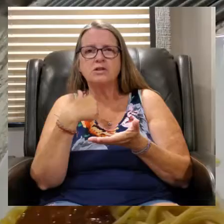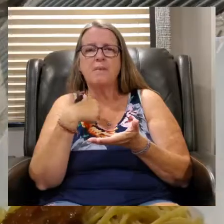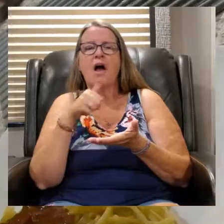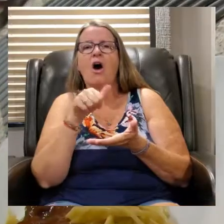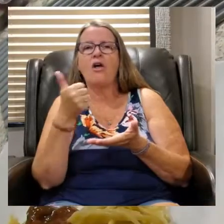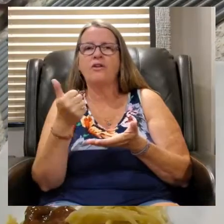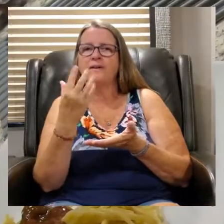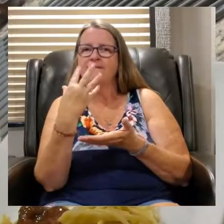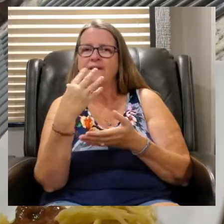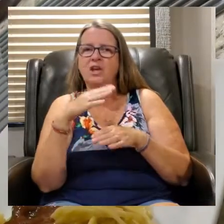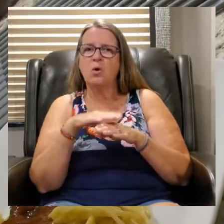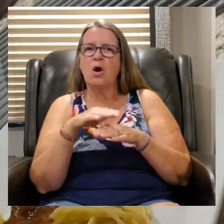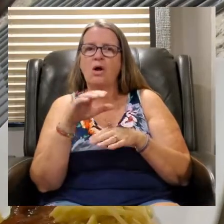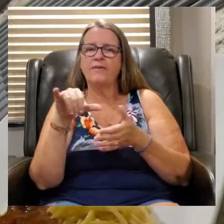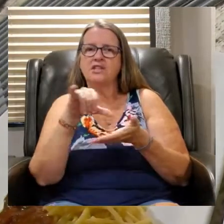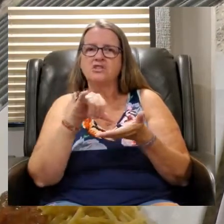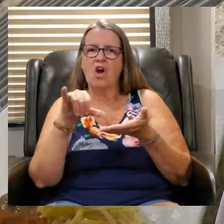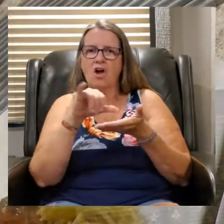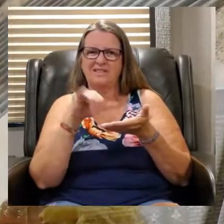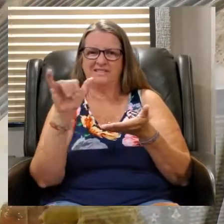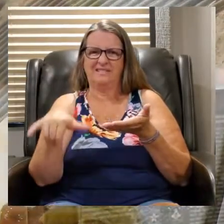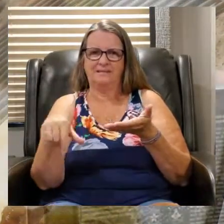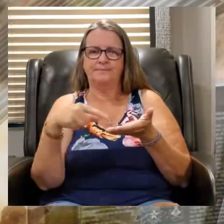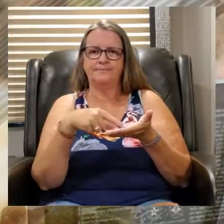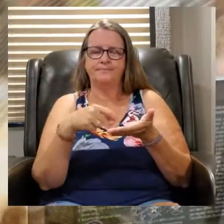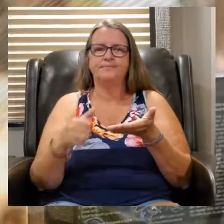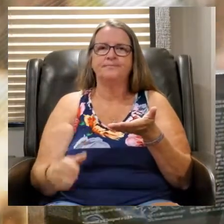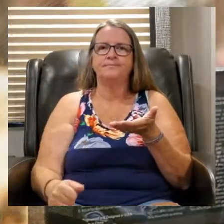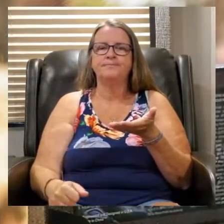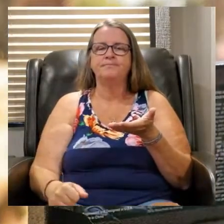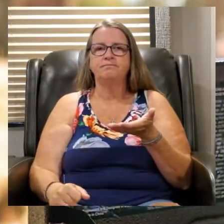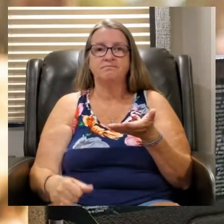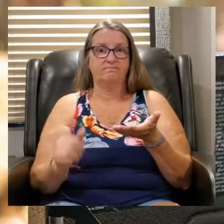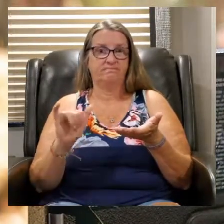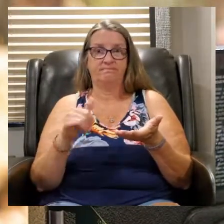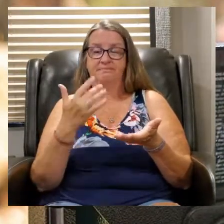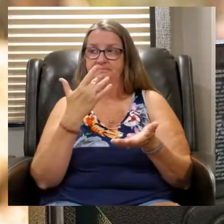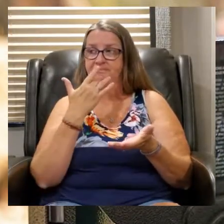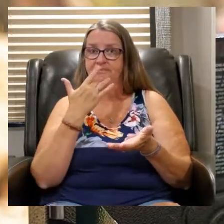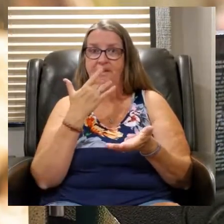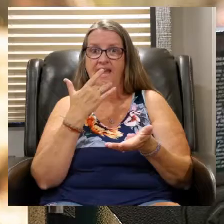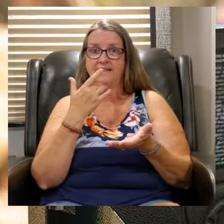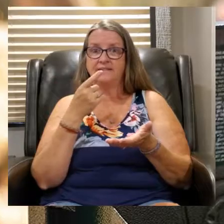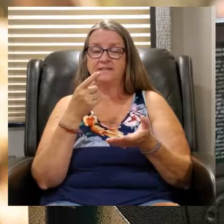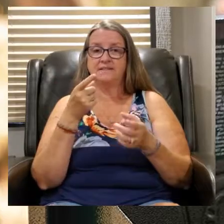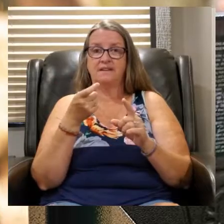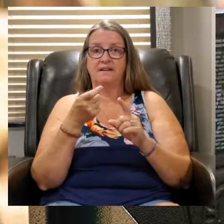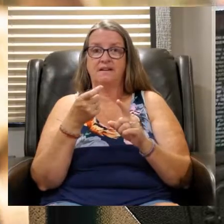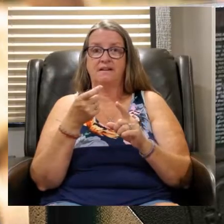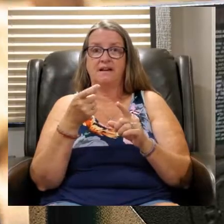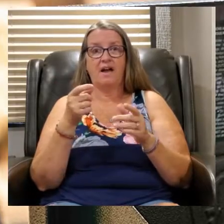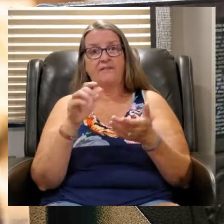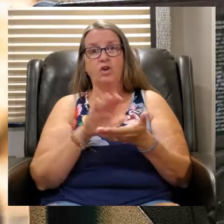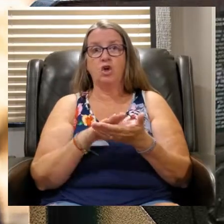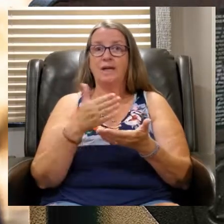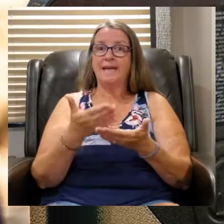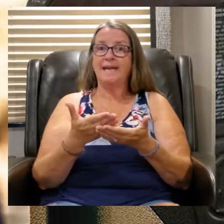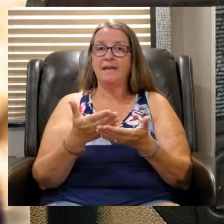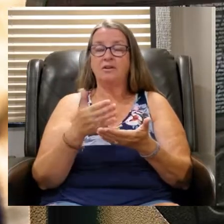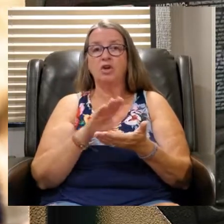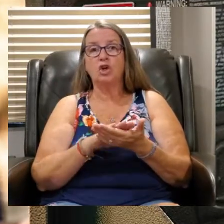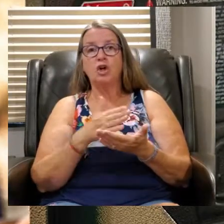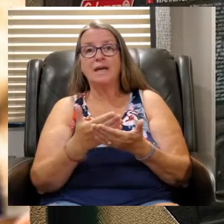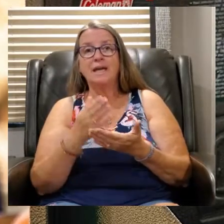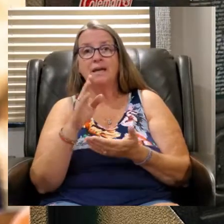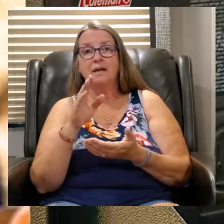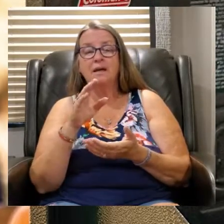my video, you know about the sauce. And that's just a little taste of cooking on